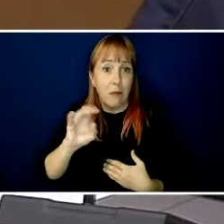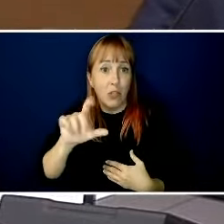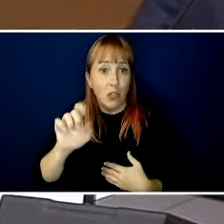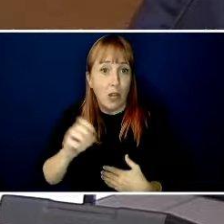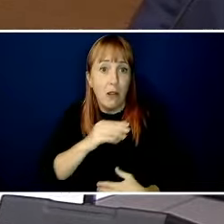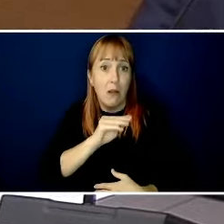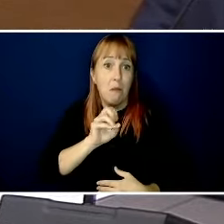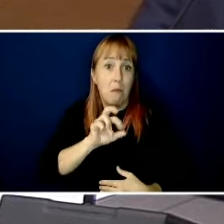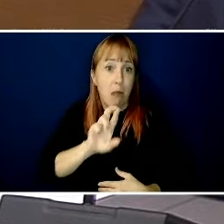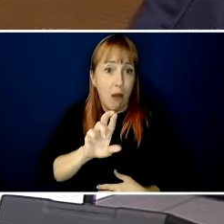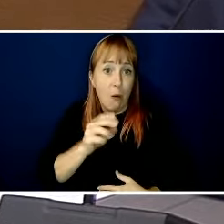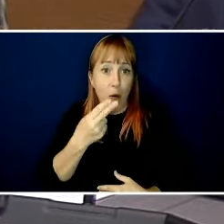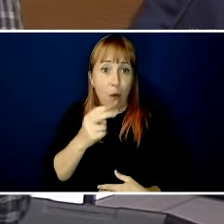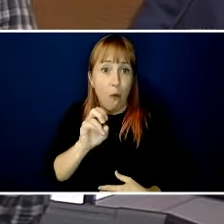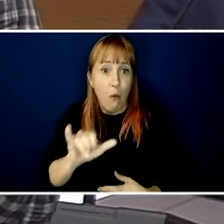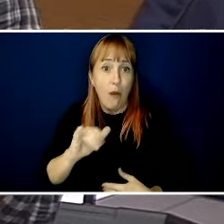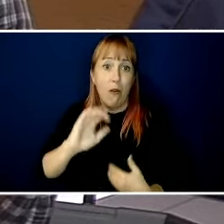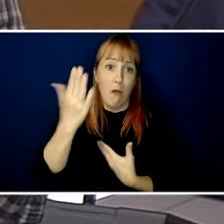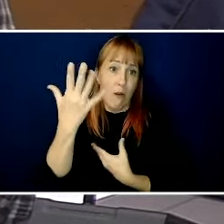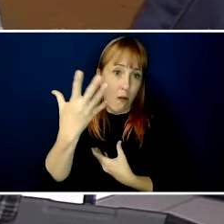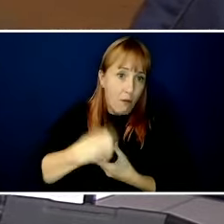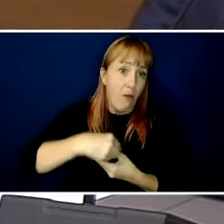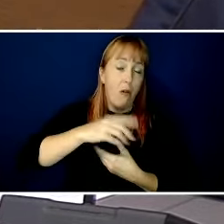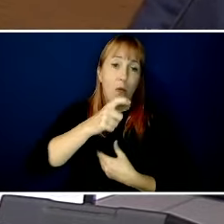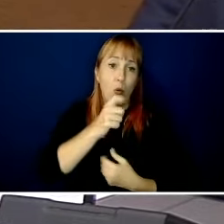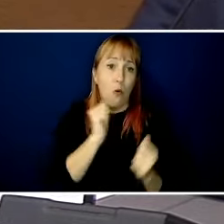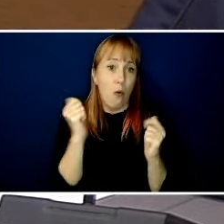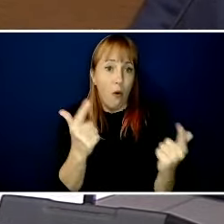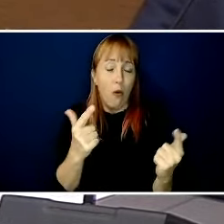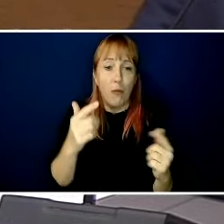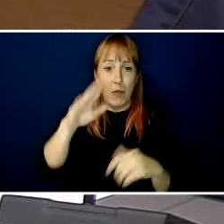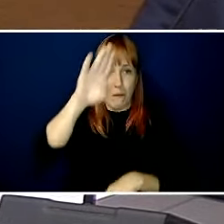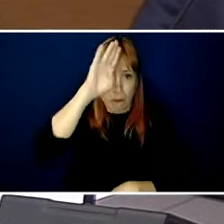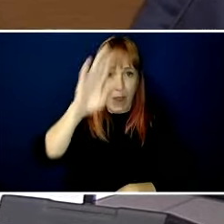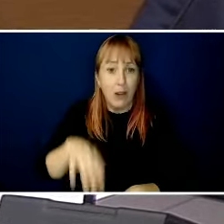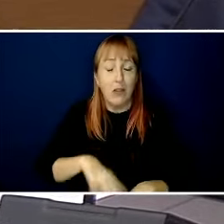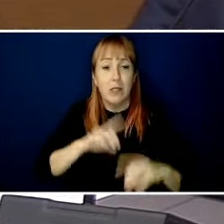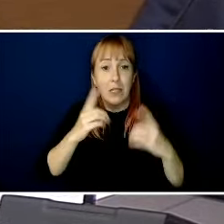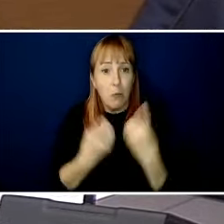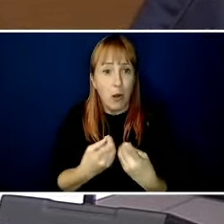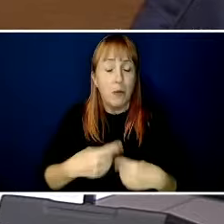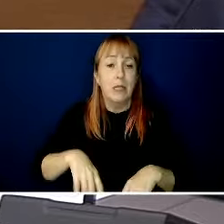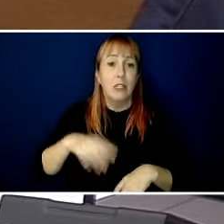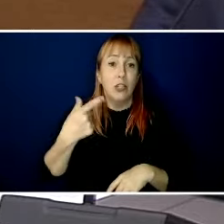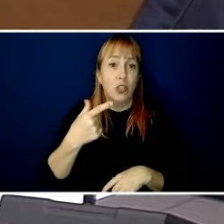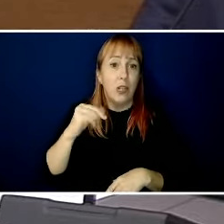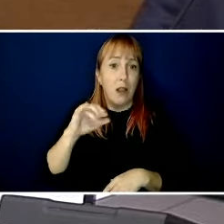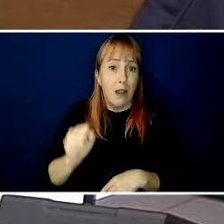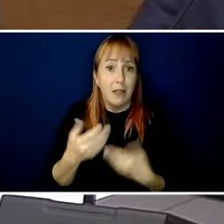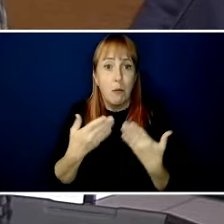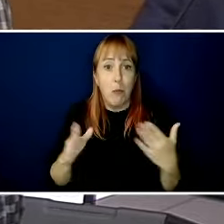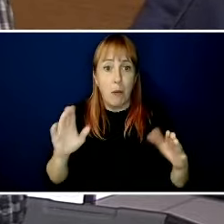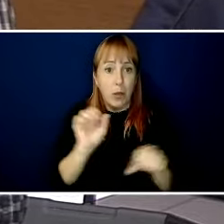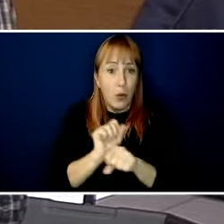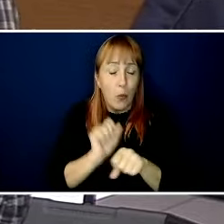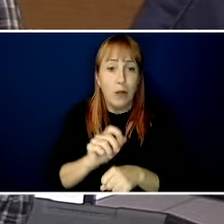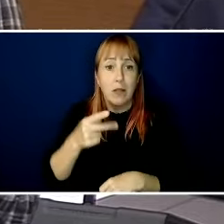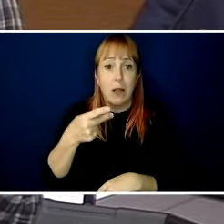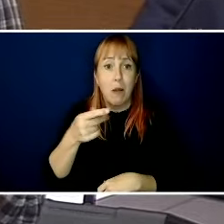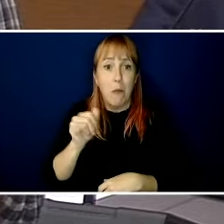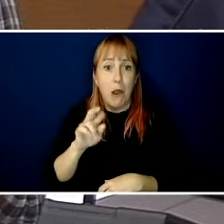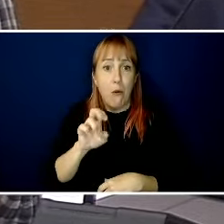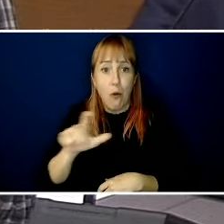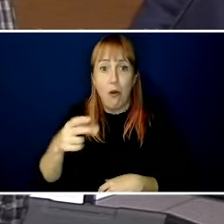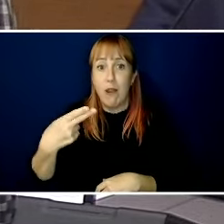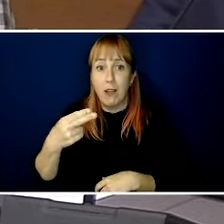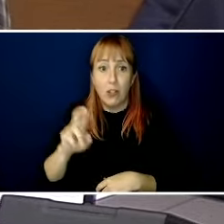involved, specifically the departments that we're partnered with, the fire department, GIS, public works, payroll, human resources,